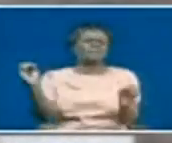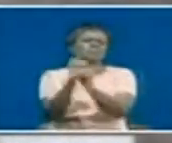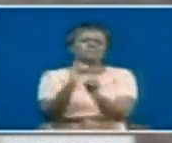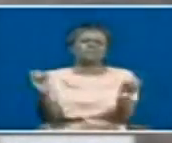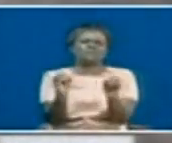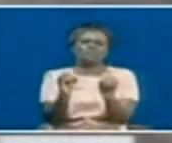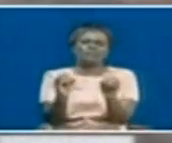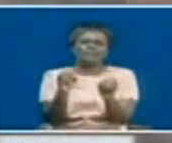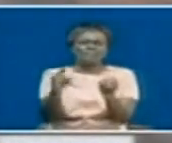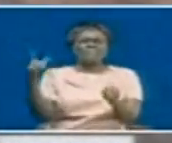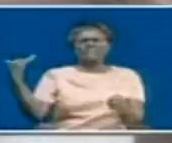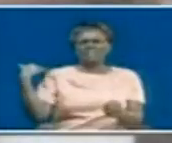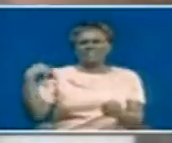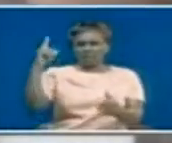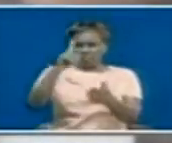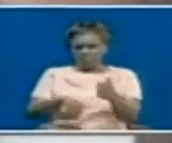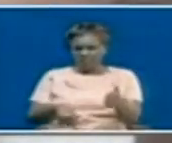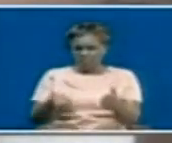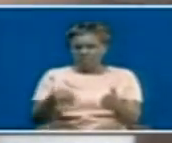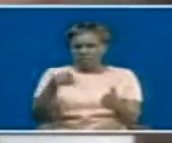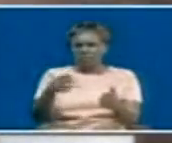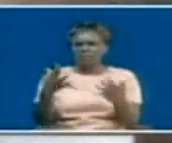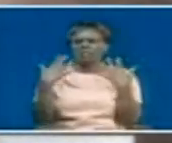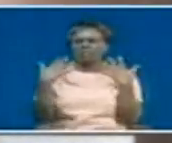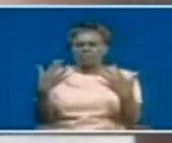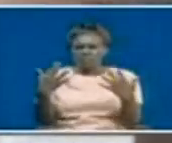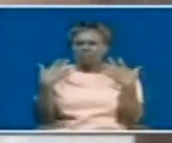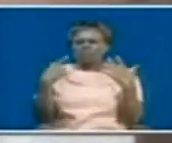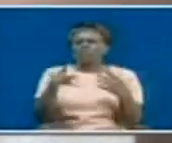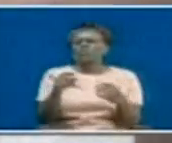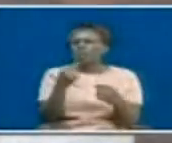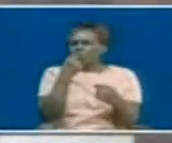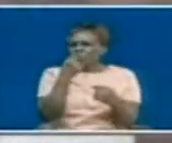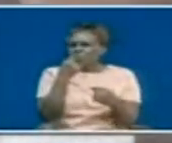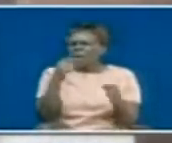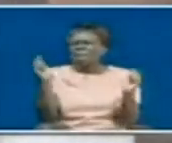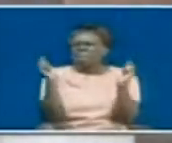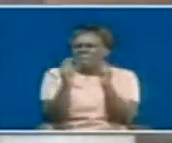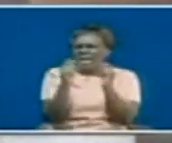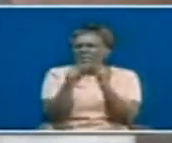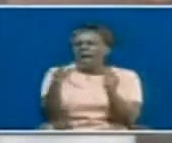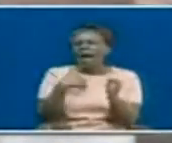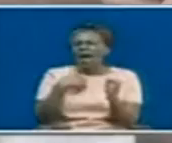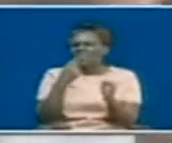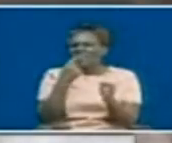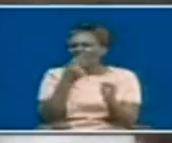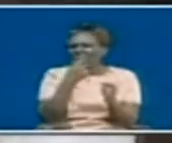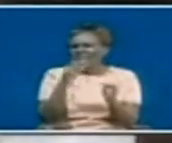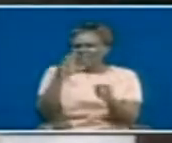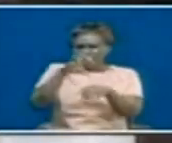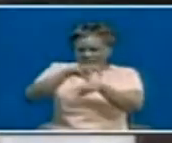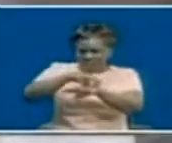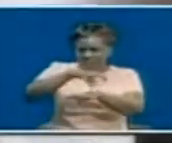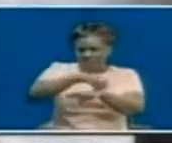Yenye ilinisumbua ni ati akivuta kwa nipo unasikia uchungu. Nikamwambia hata akona meno ananiuma.